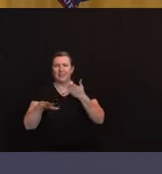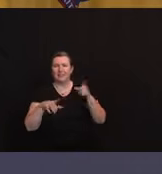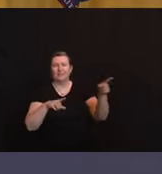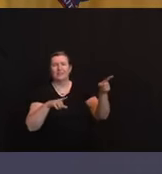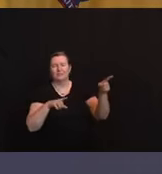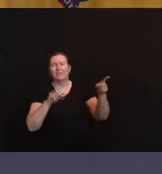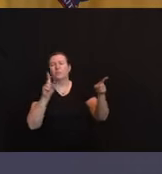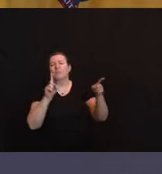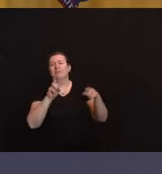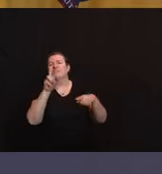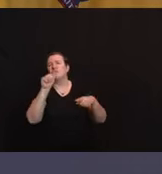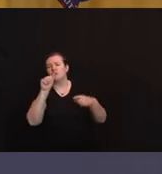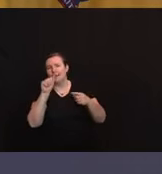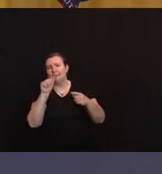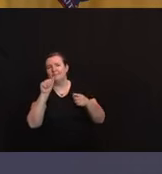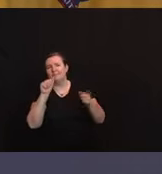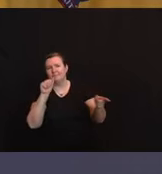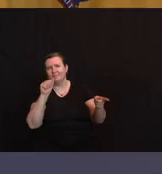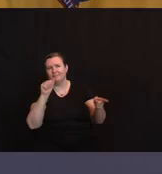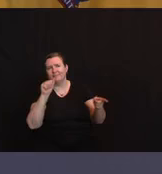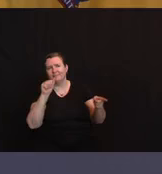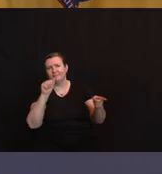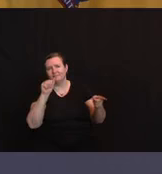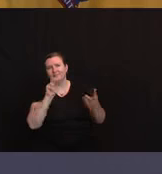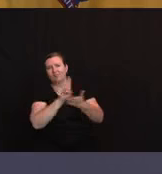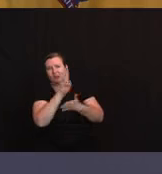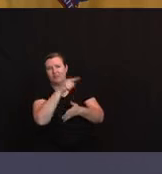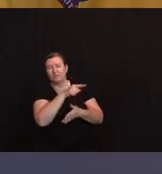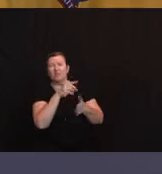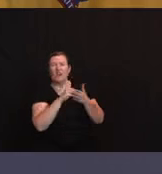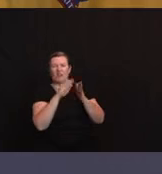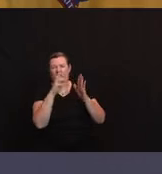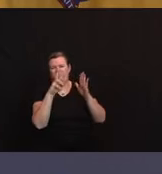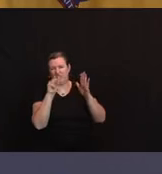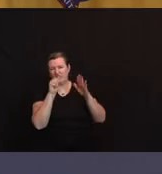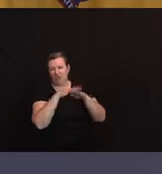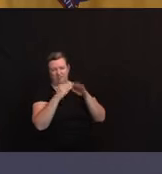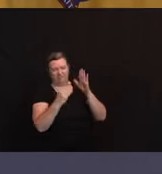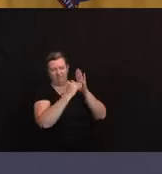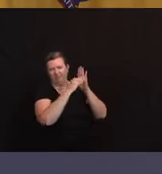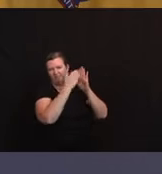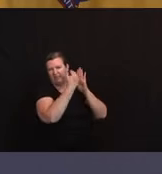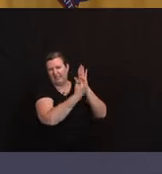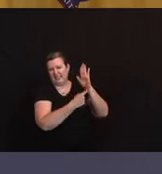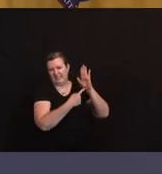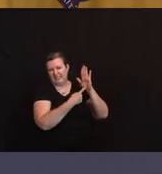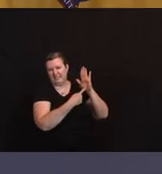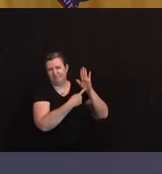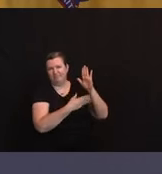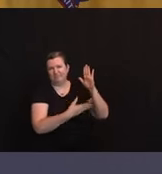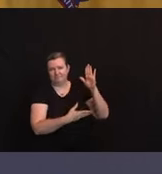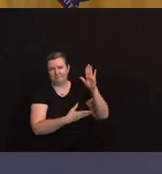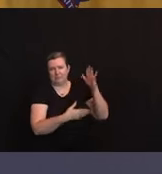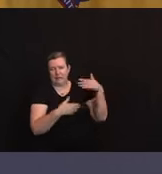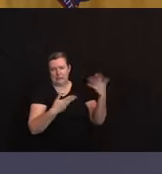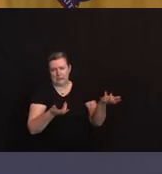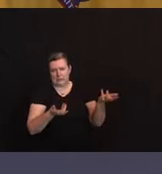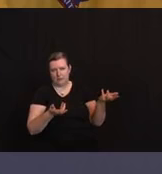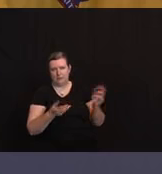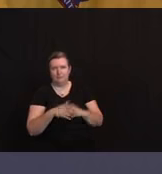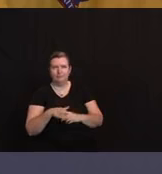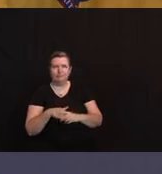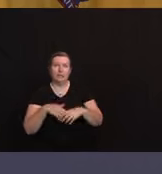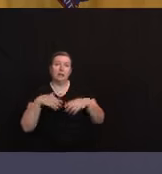added yesterday. So that led to our discussion. Judy, I'm not going to call up and start ranting or anything. So that's just going to